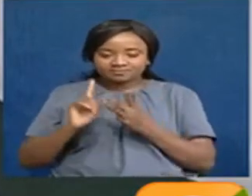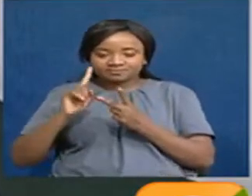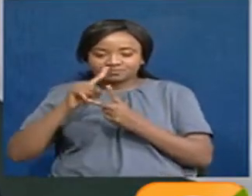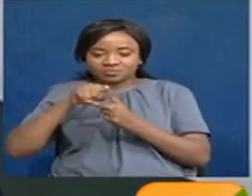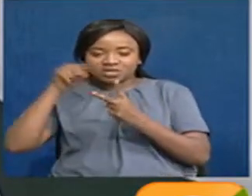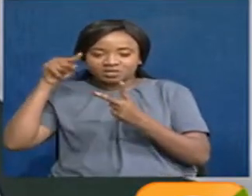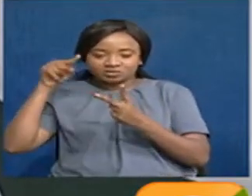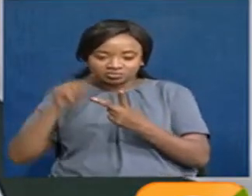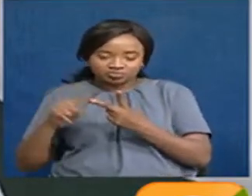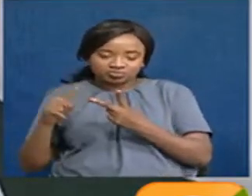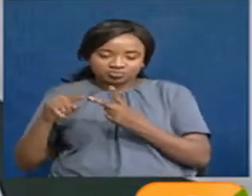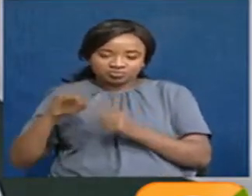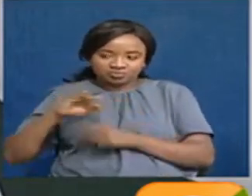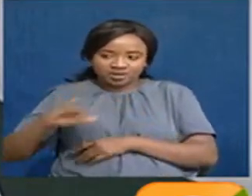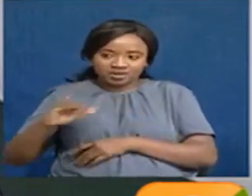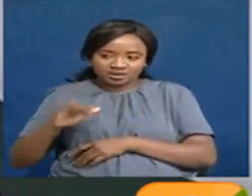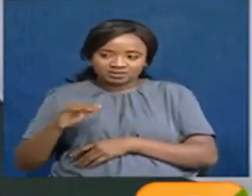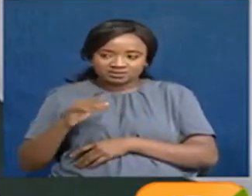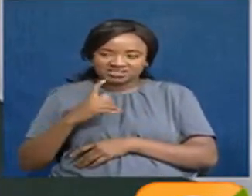Earth.